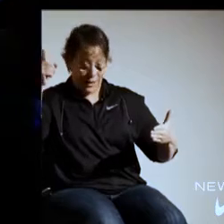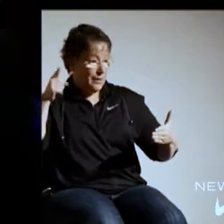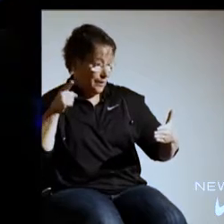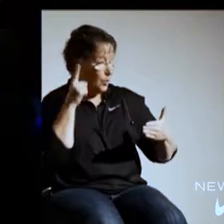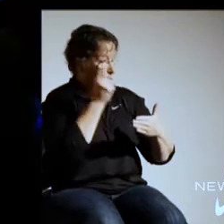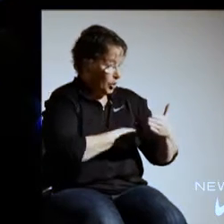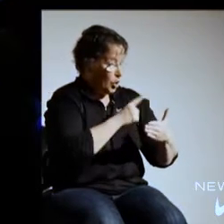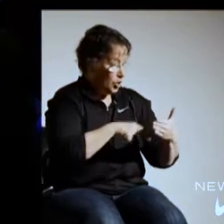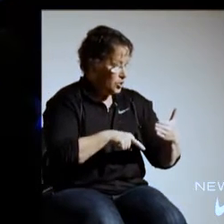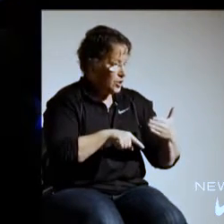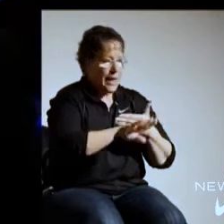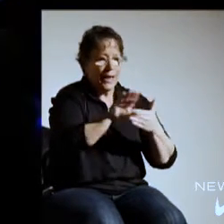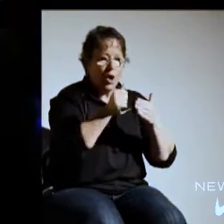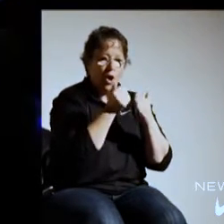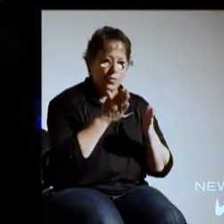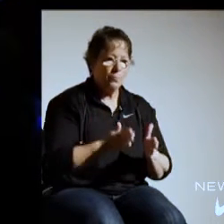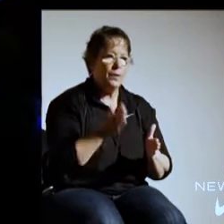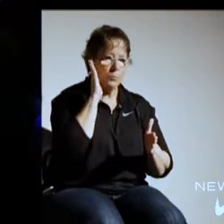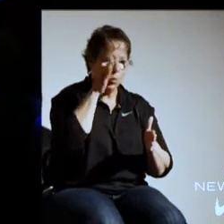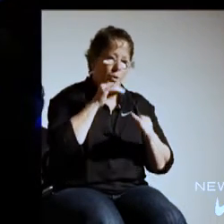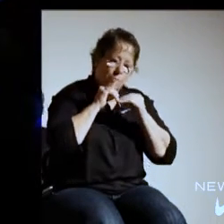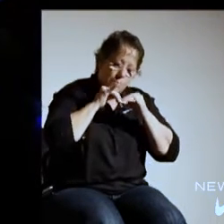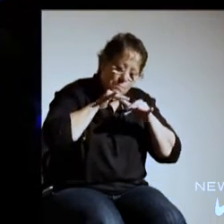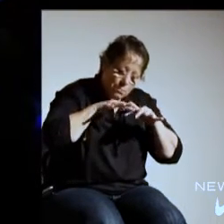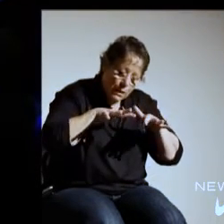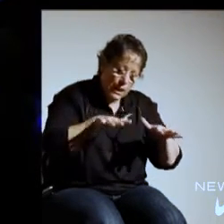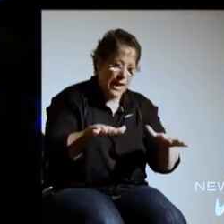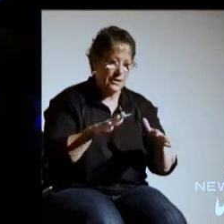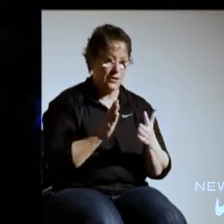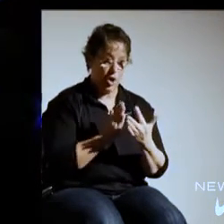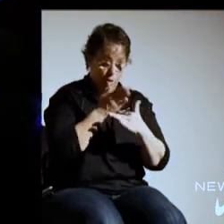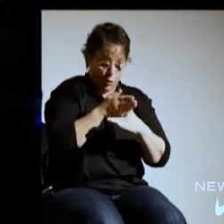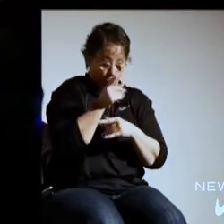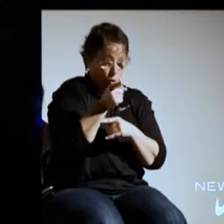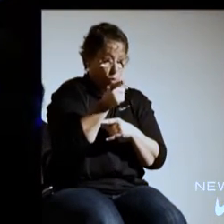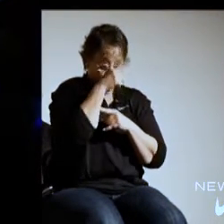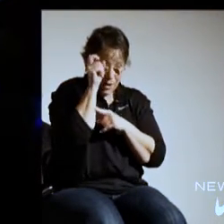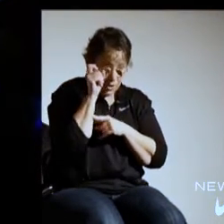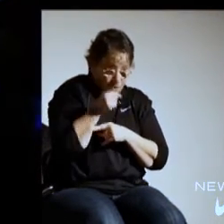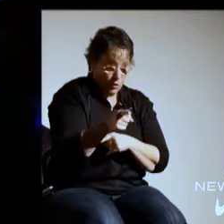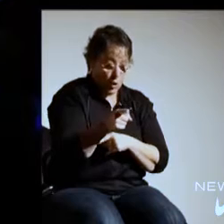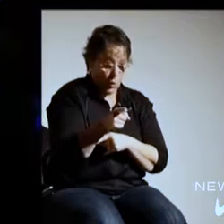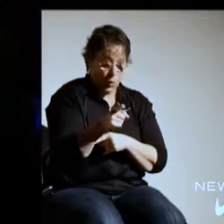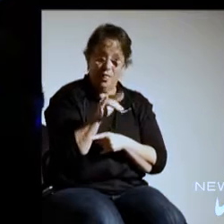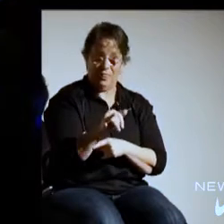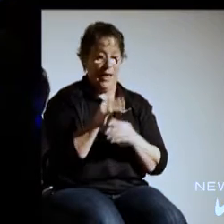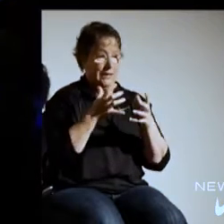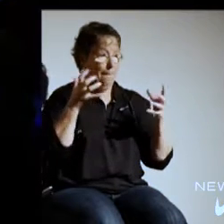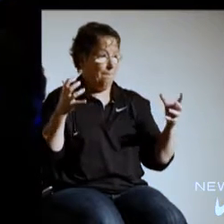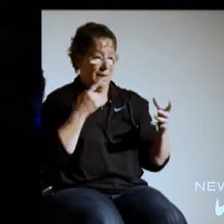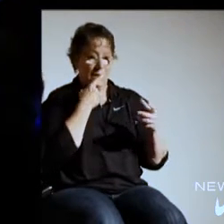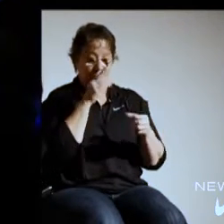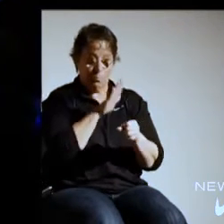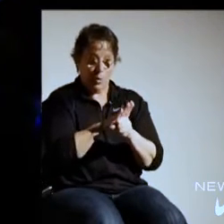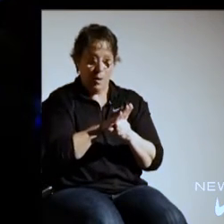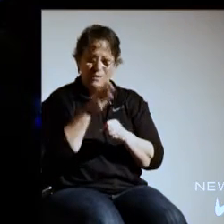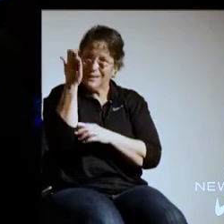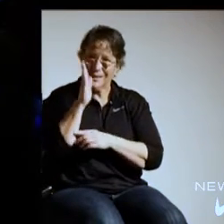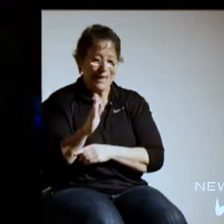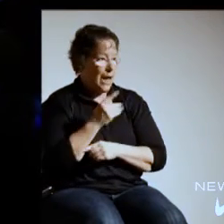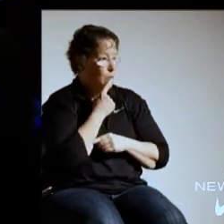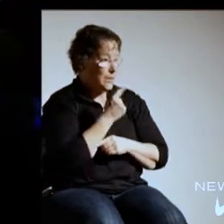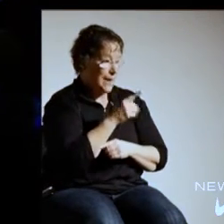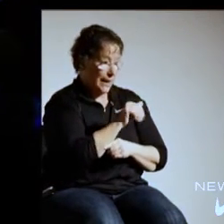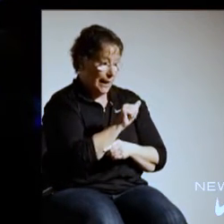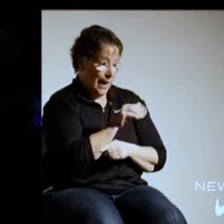on earth will be blessed through you. That's a pretty big promise. God was calling Abram out from where he lived to